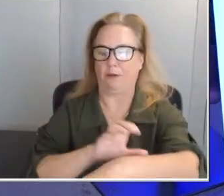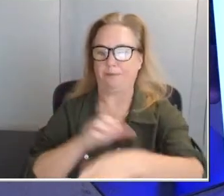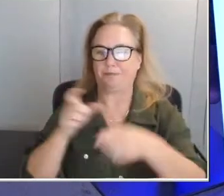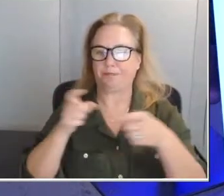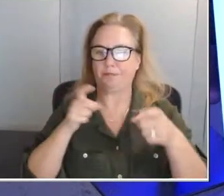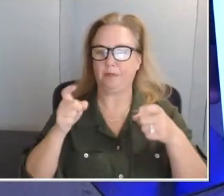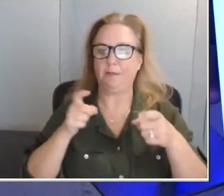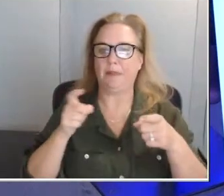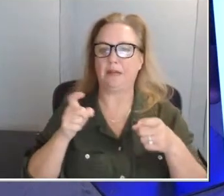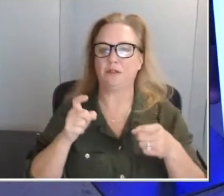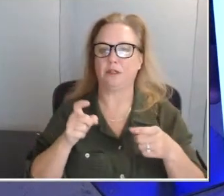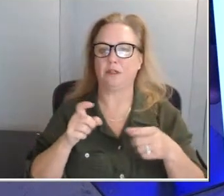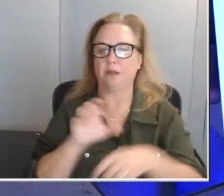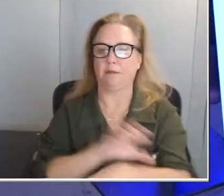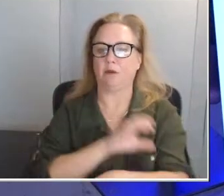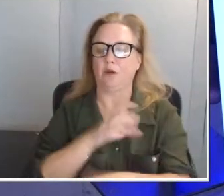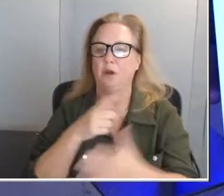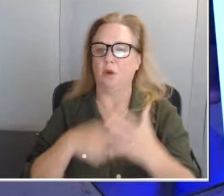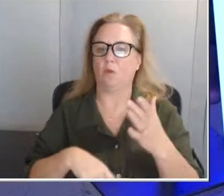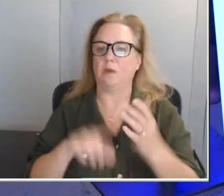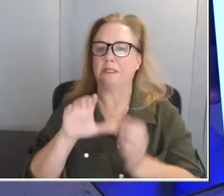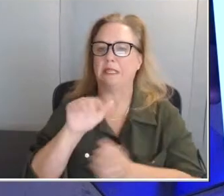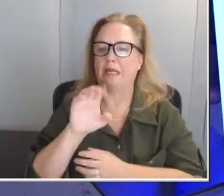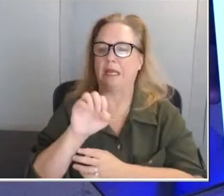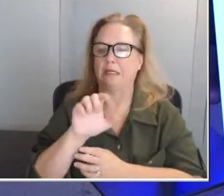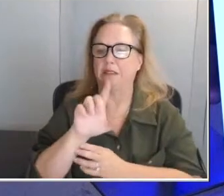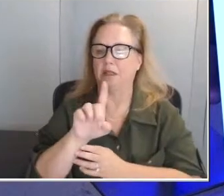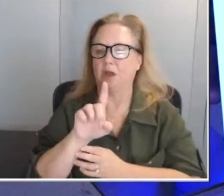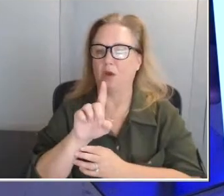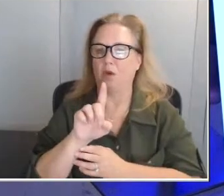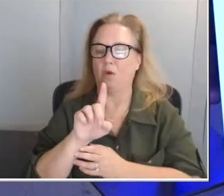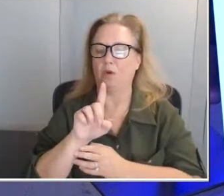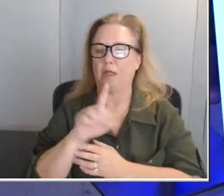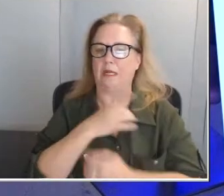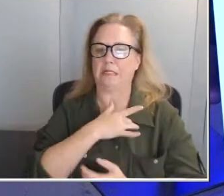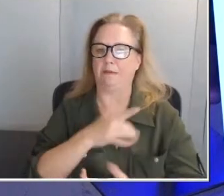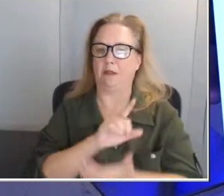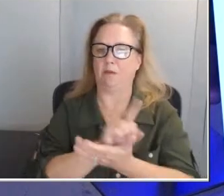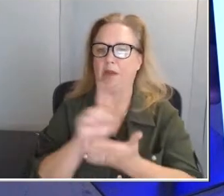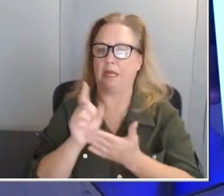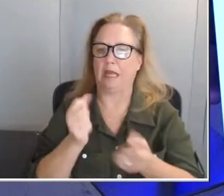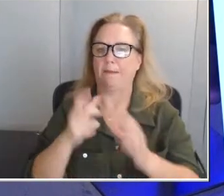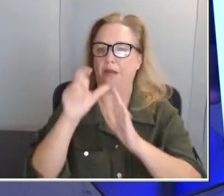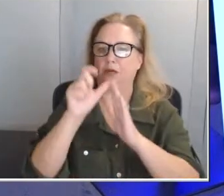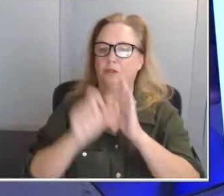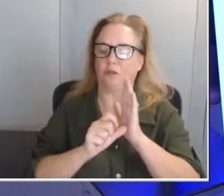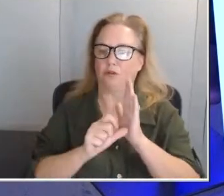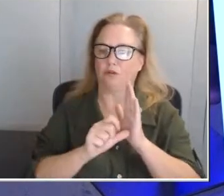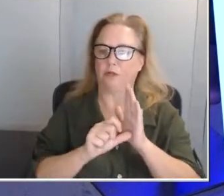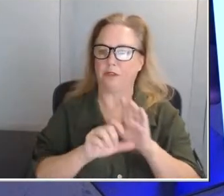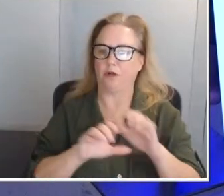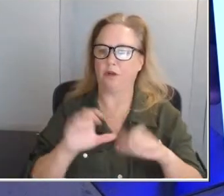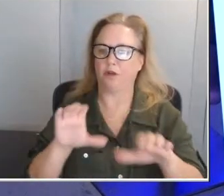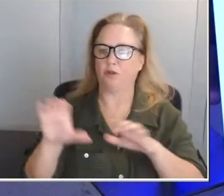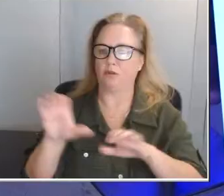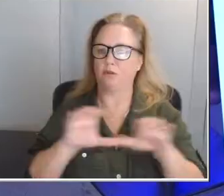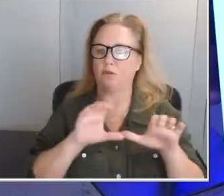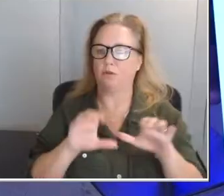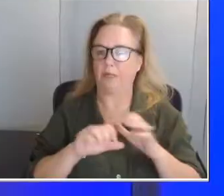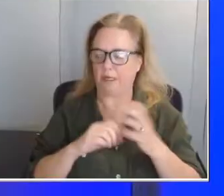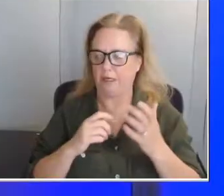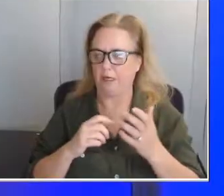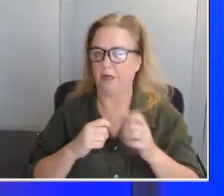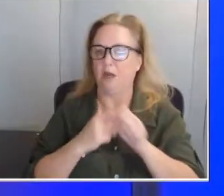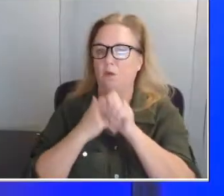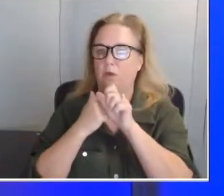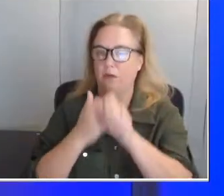balancing things. So what's the caseload like in a typical week? How many surgeries and procedures are you navigating? Yeah, thank you. So we track this. This